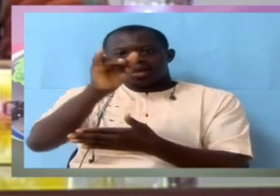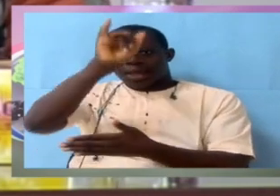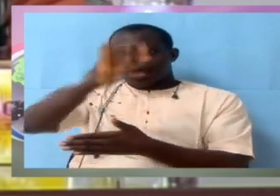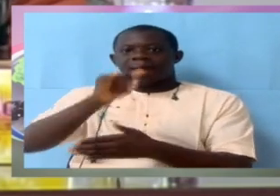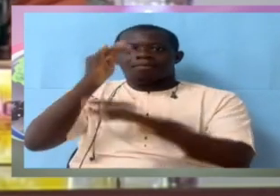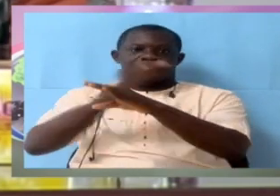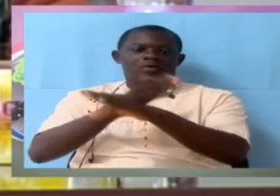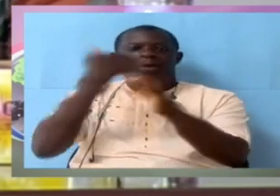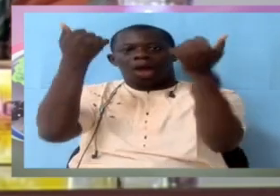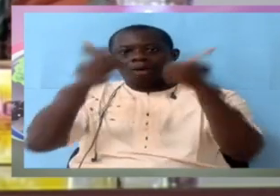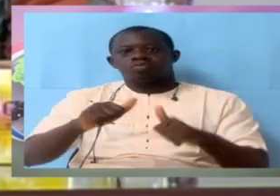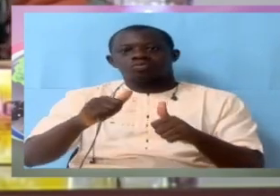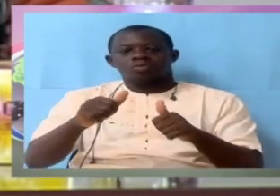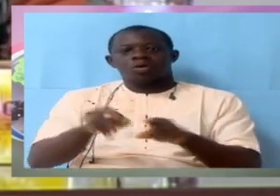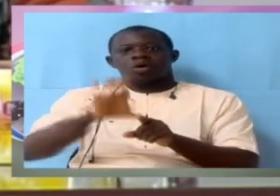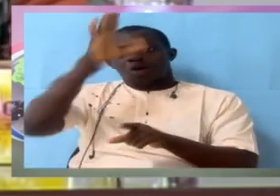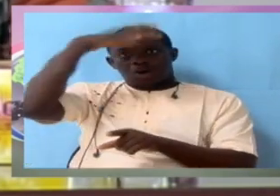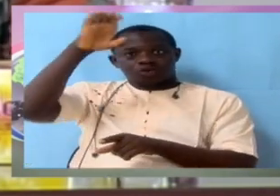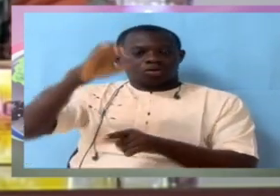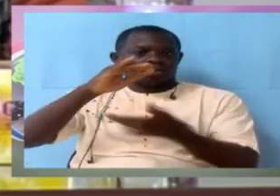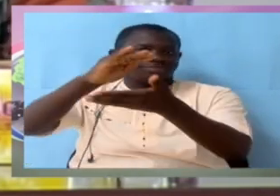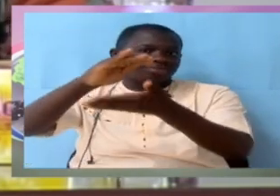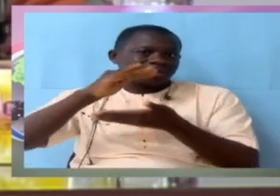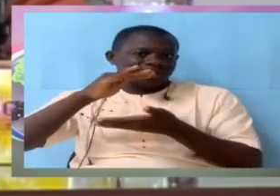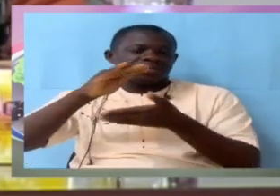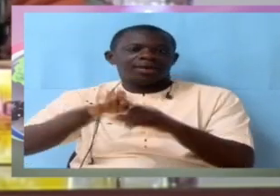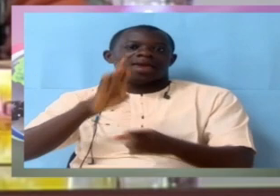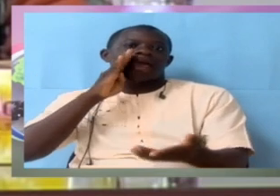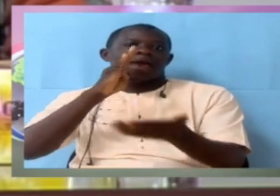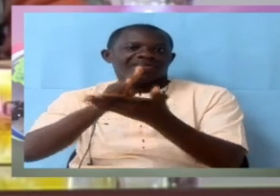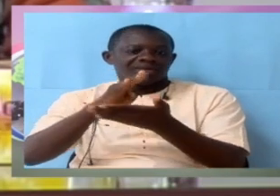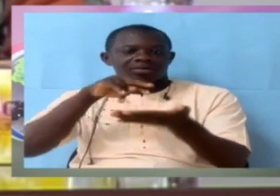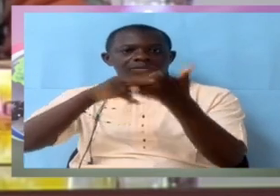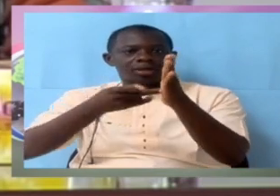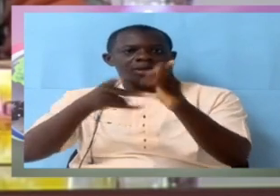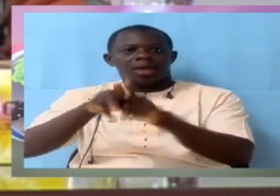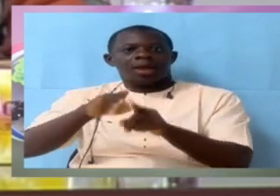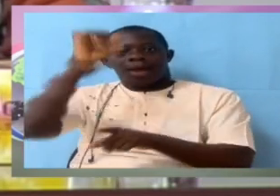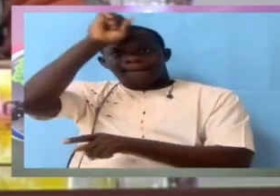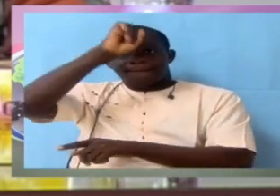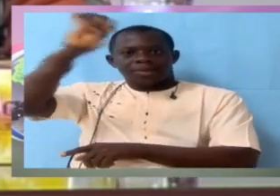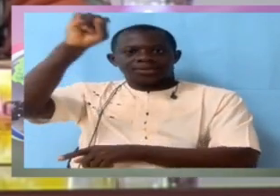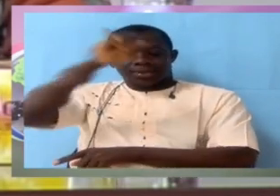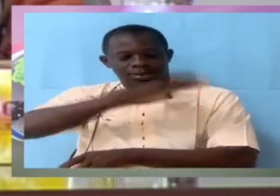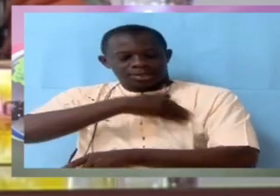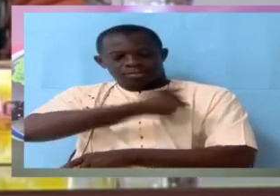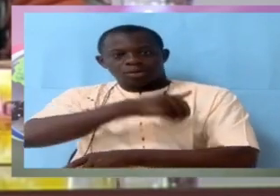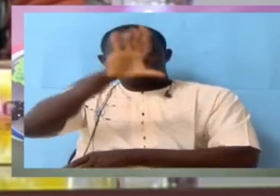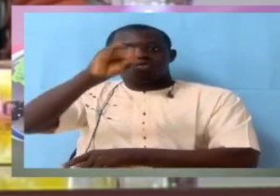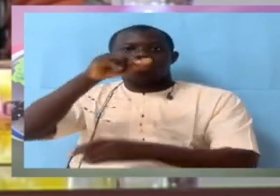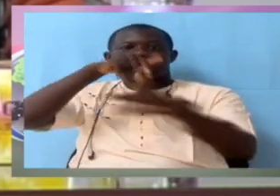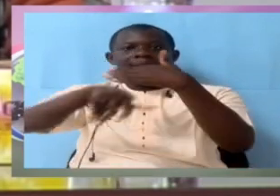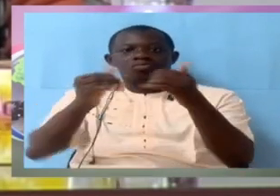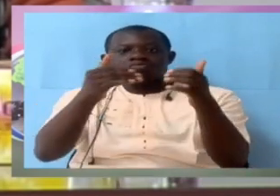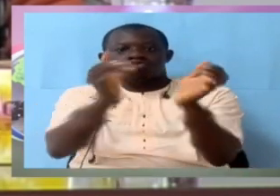was. The commission has already received evidence that the presidential treatment was done in batches.